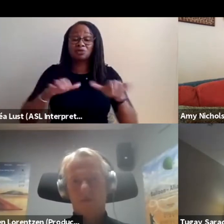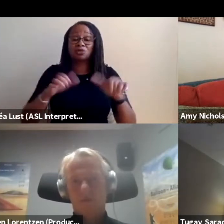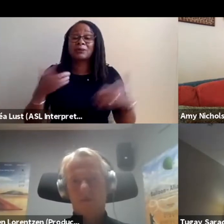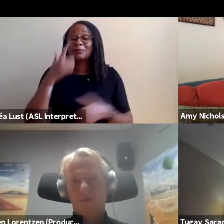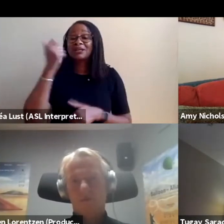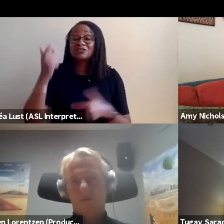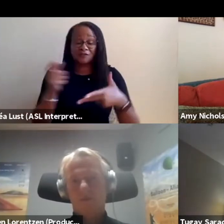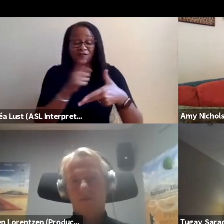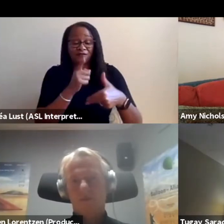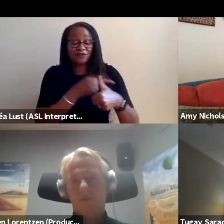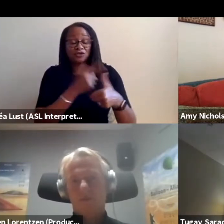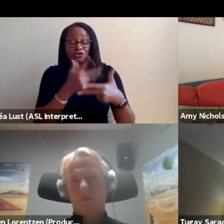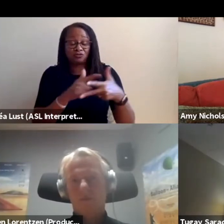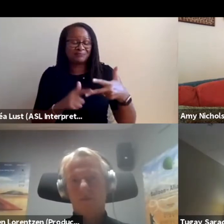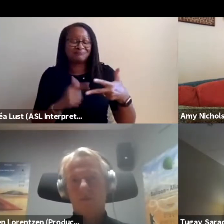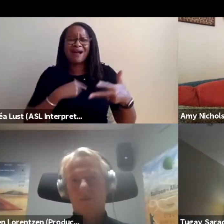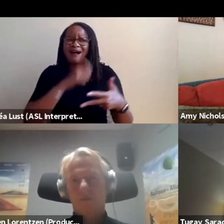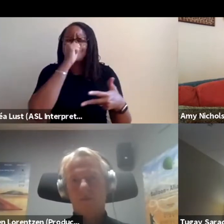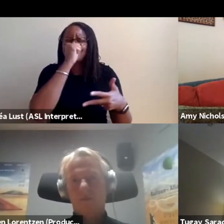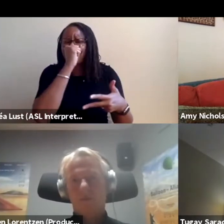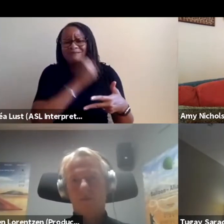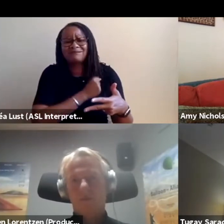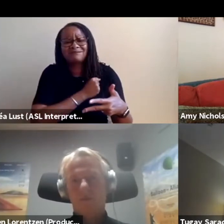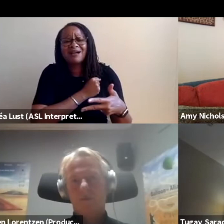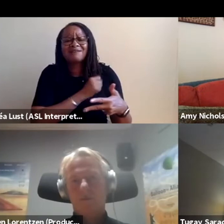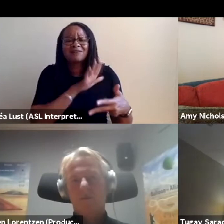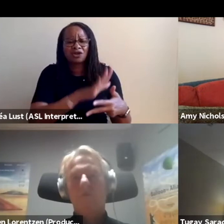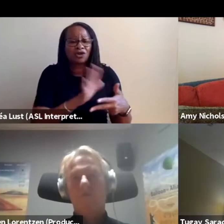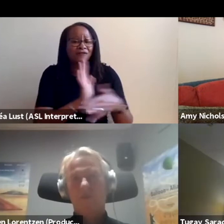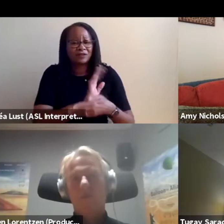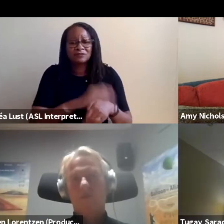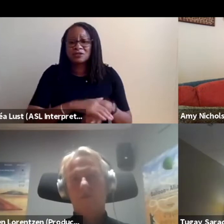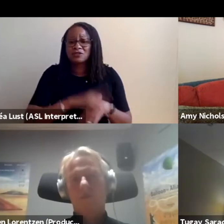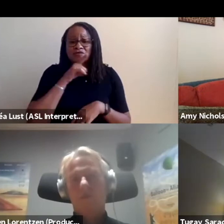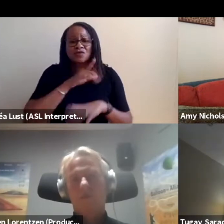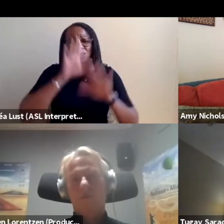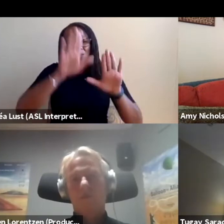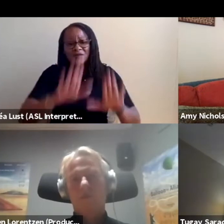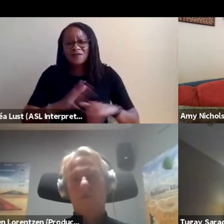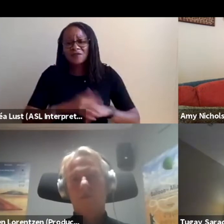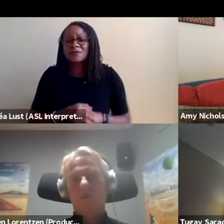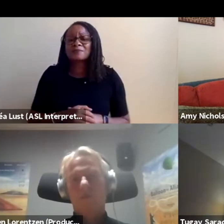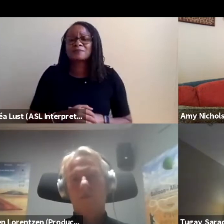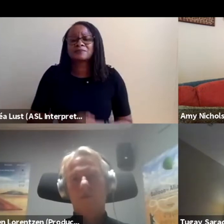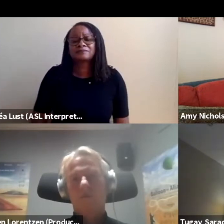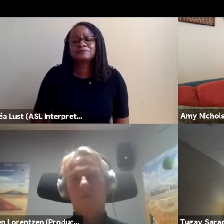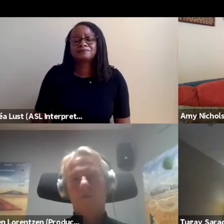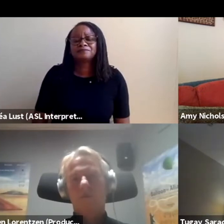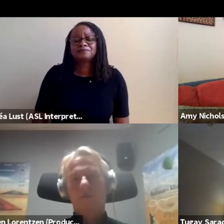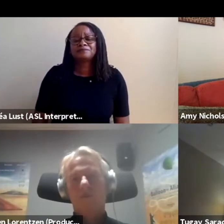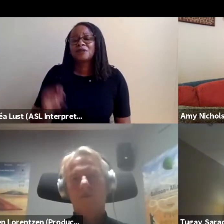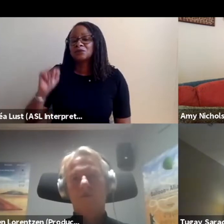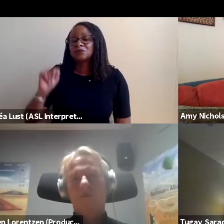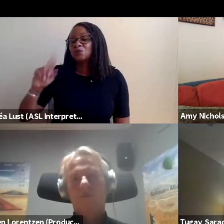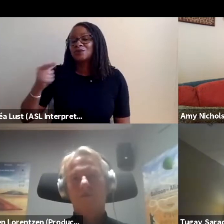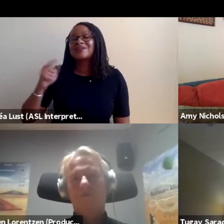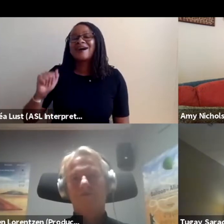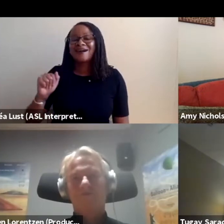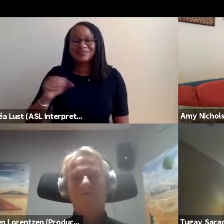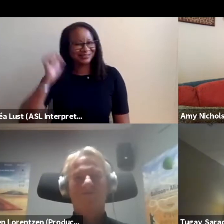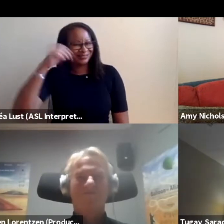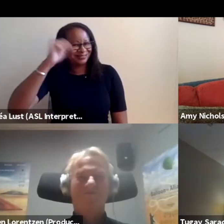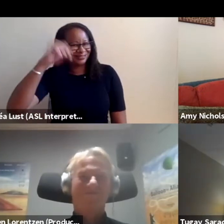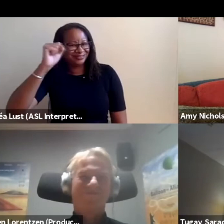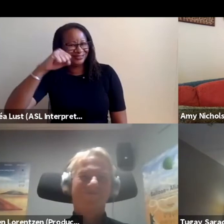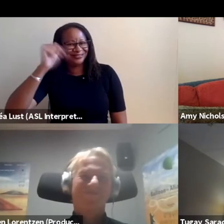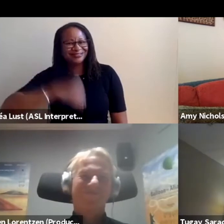3 films. I love them. I really loved her movies, and Tugay is also shaking his head. I love it,